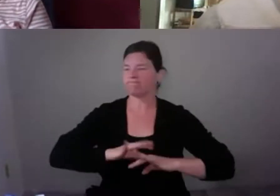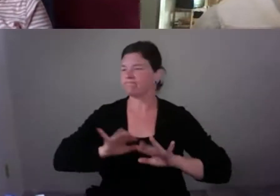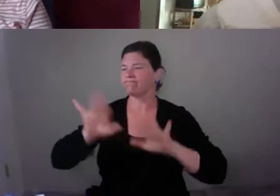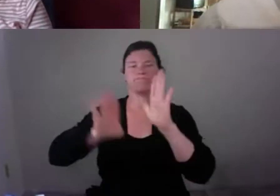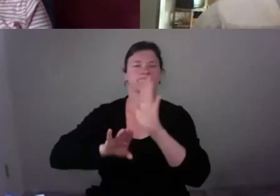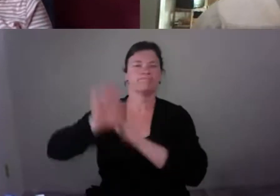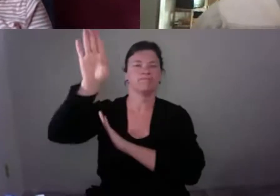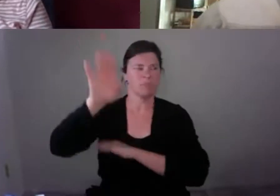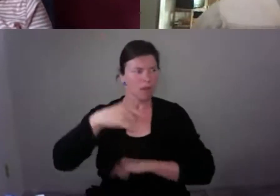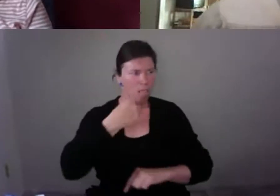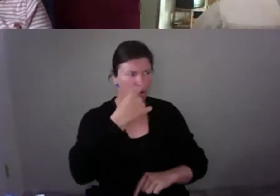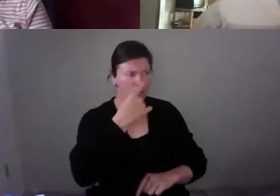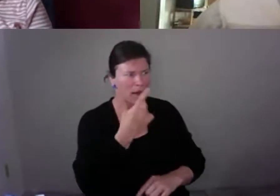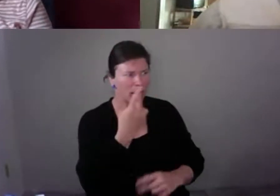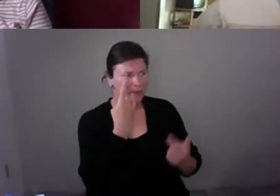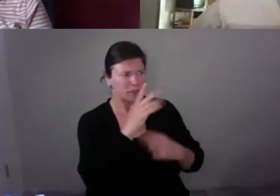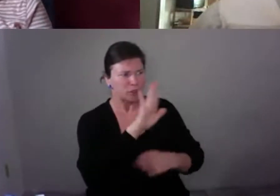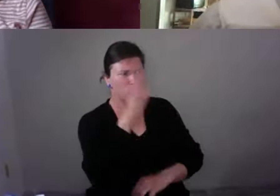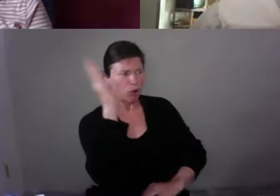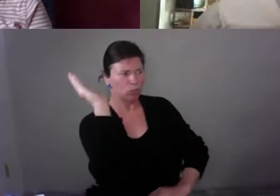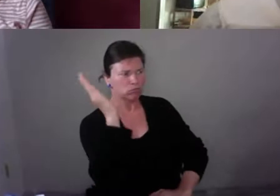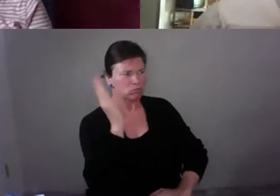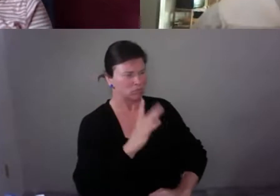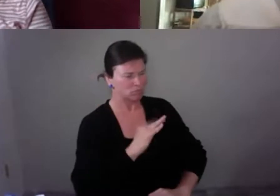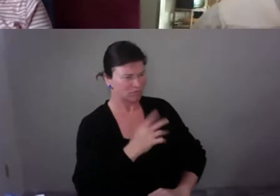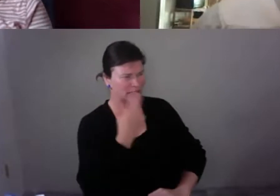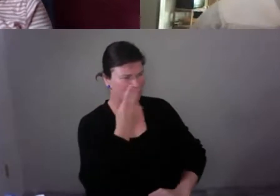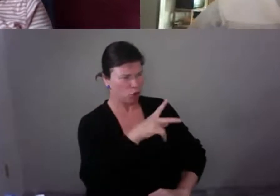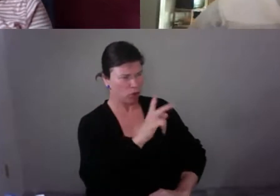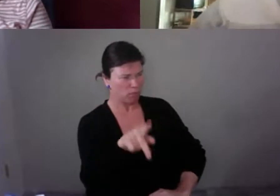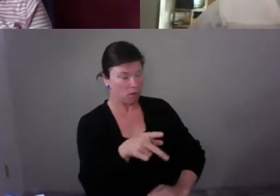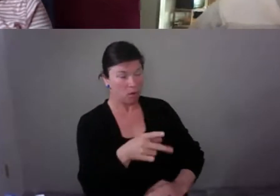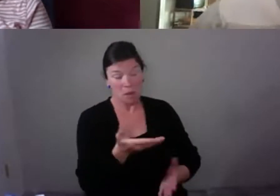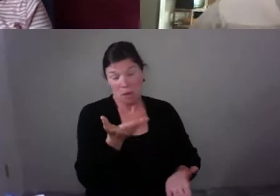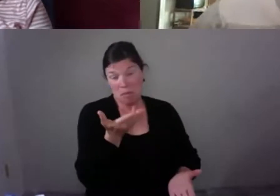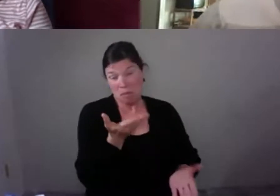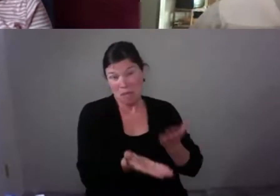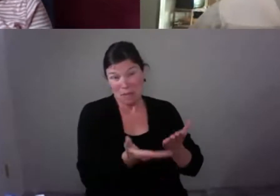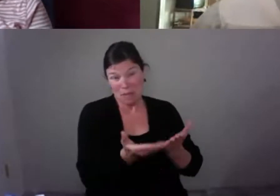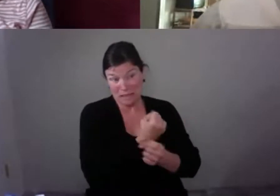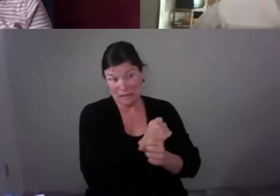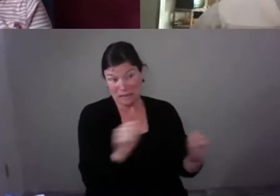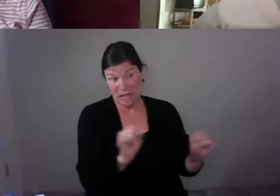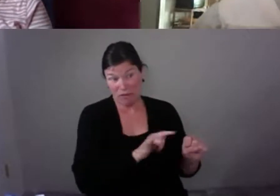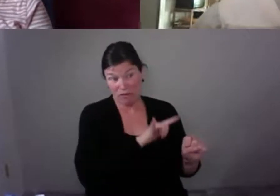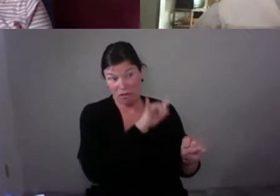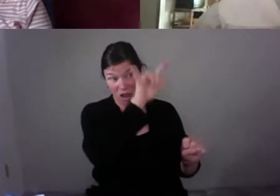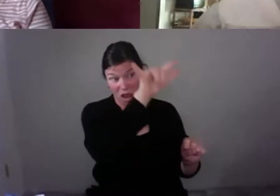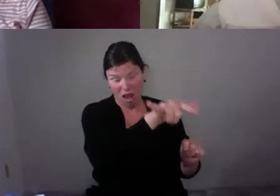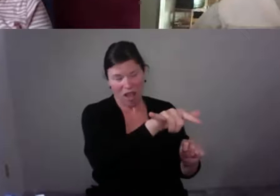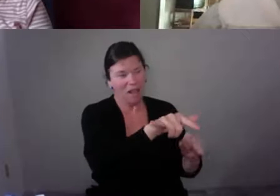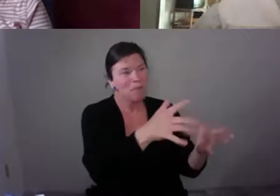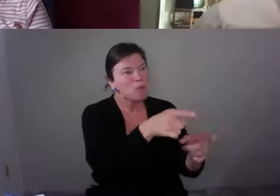sometime and see the PowerPoint. So maybe when it's safe to fly, we can get you up